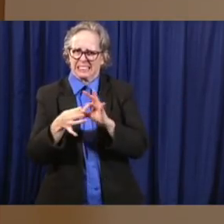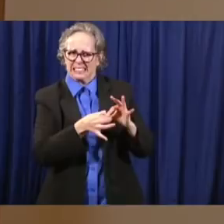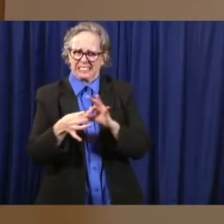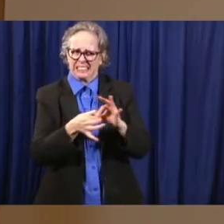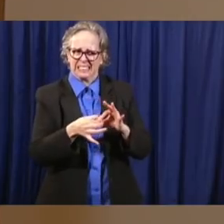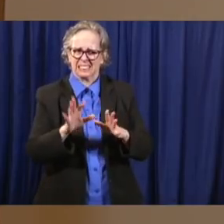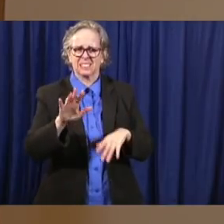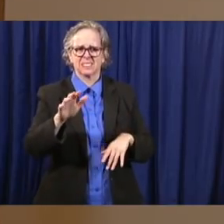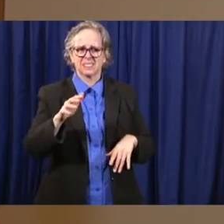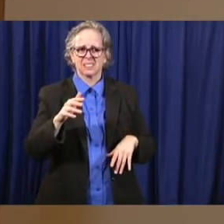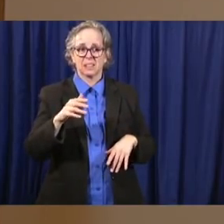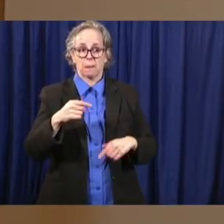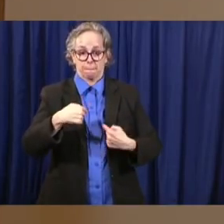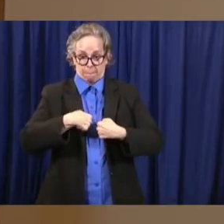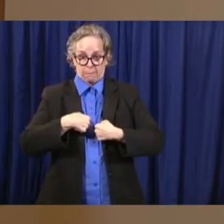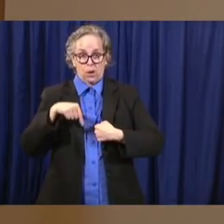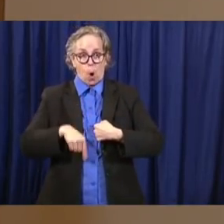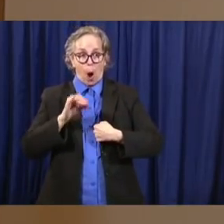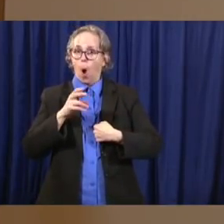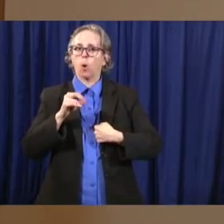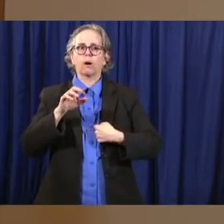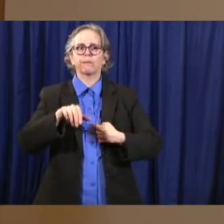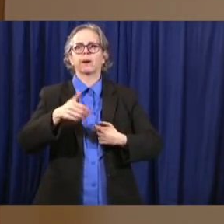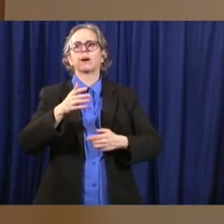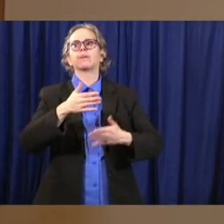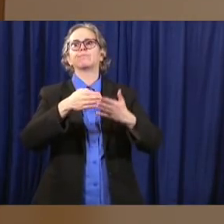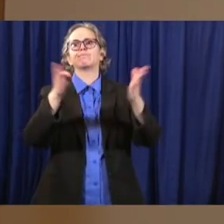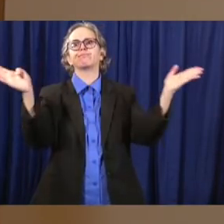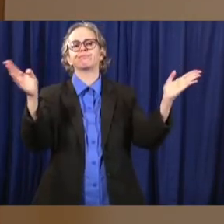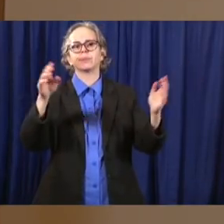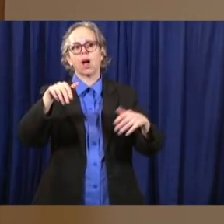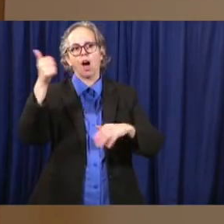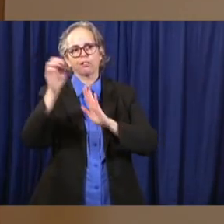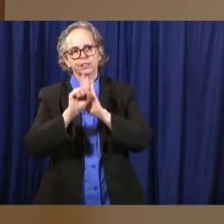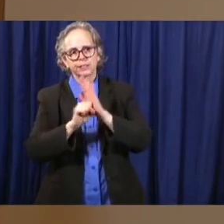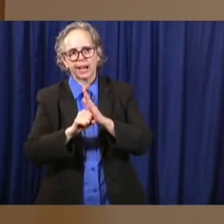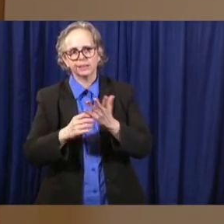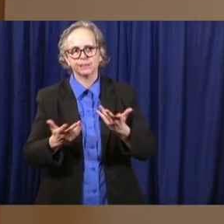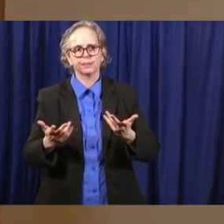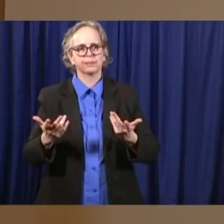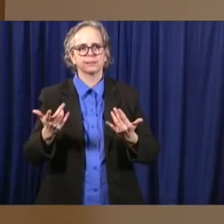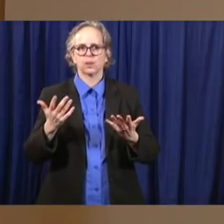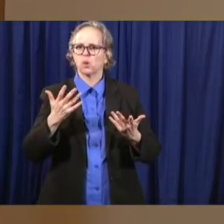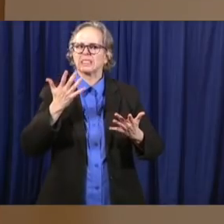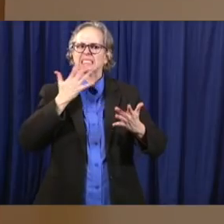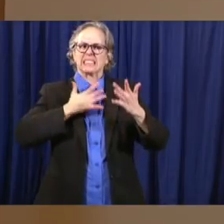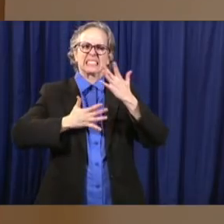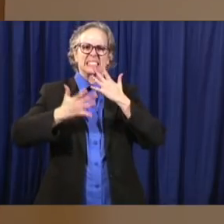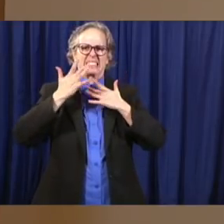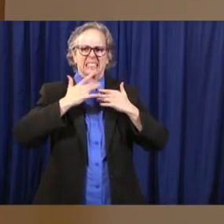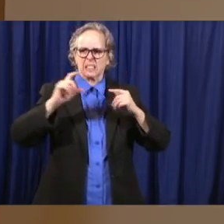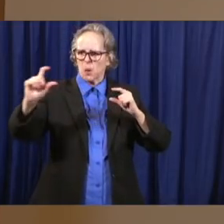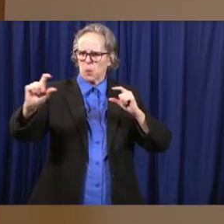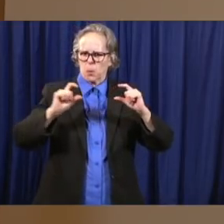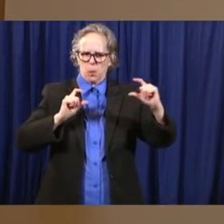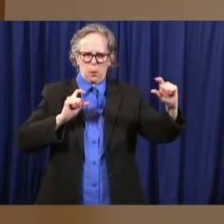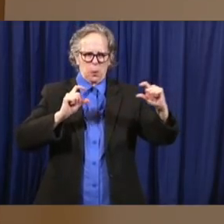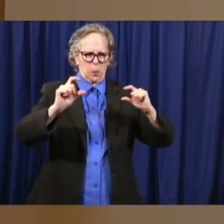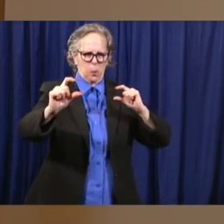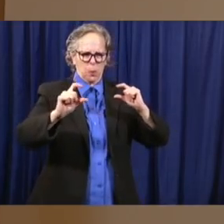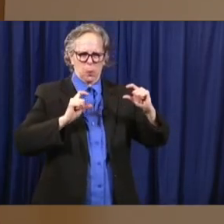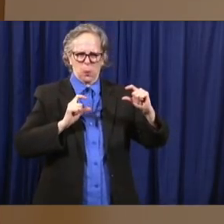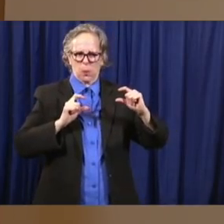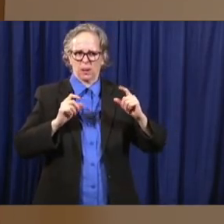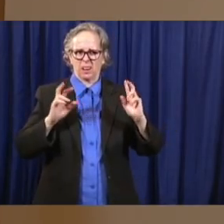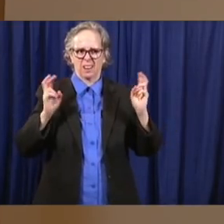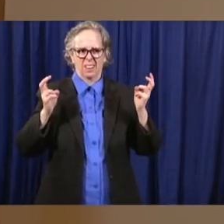everywhere. And we're all on allotments of small amounts of the necessary ingredients. So, but if,